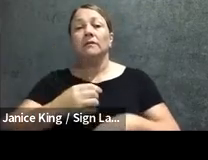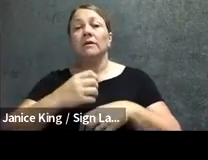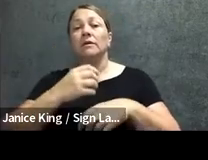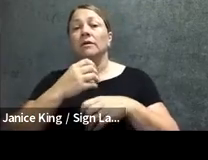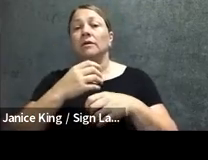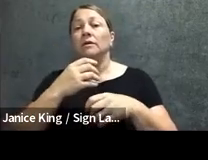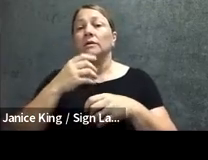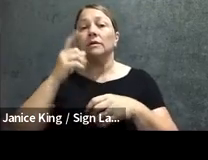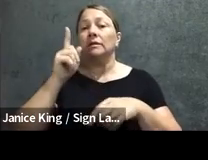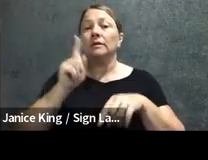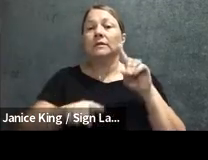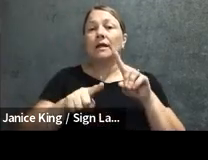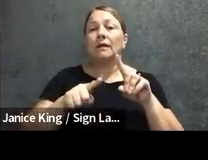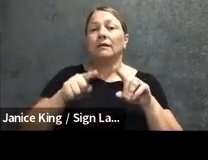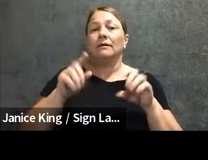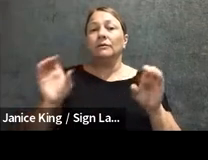to function.